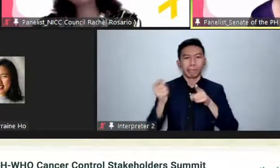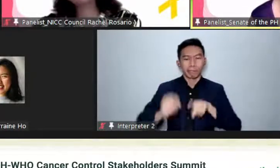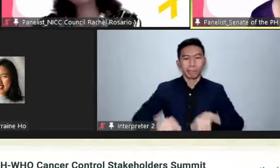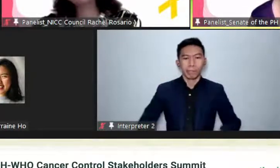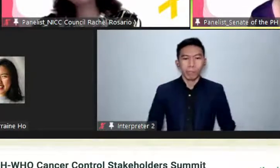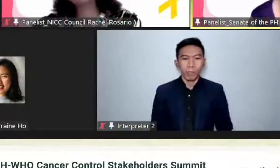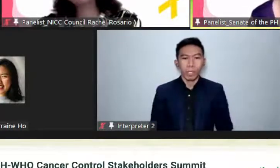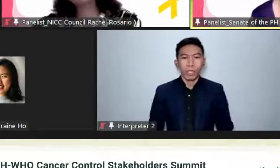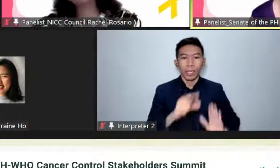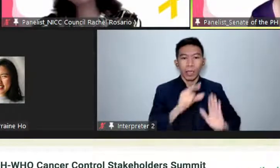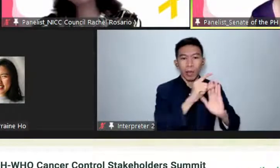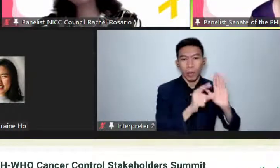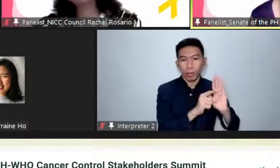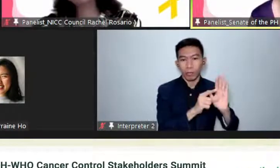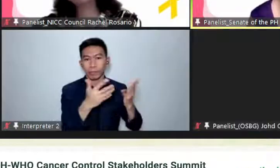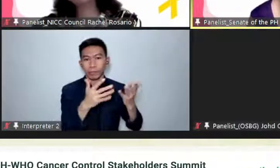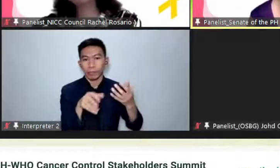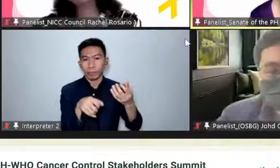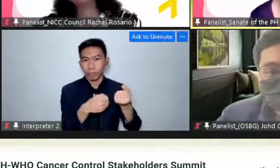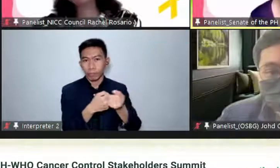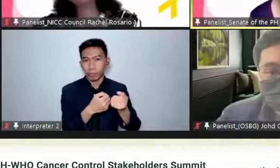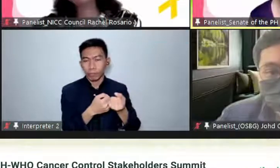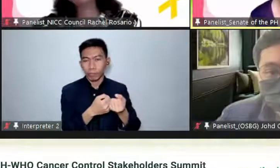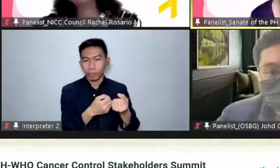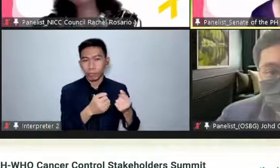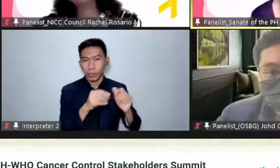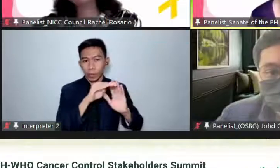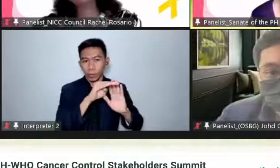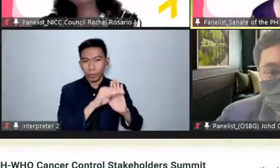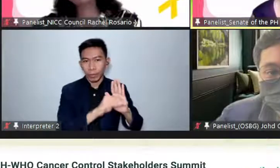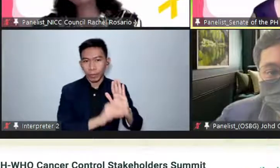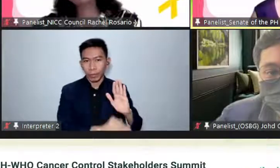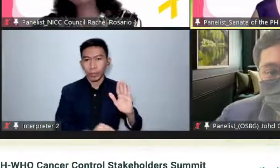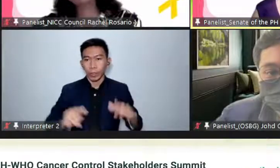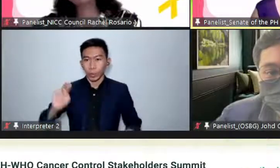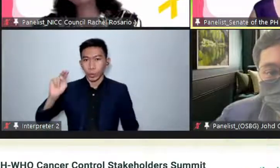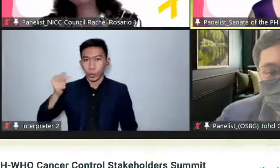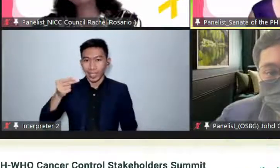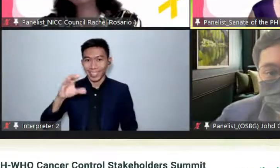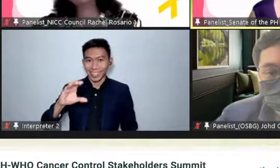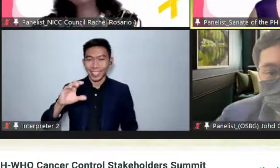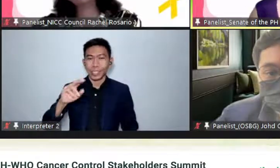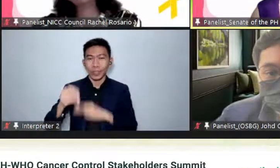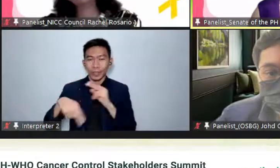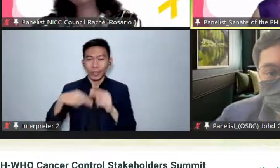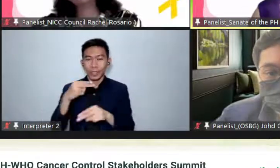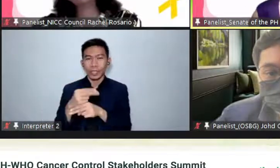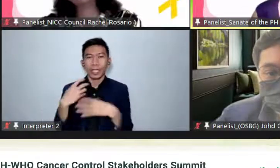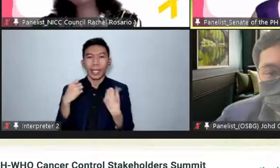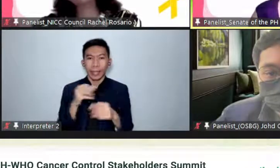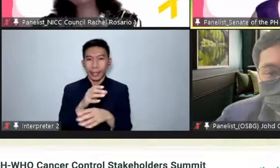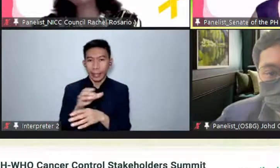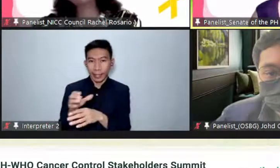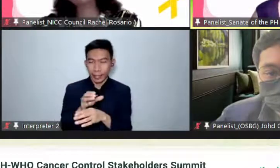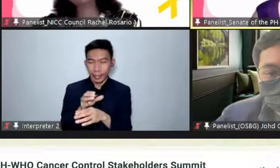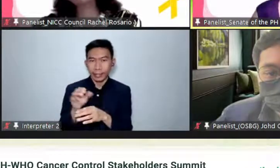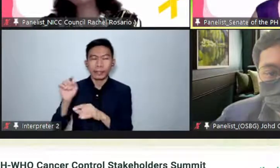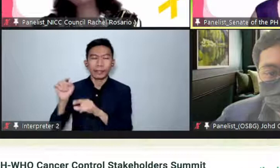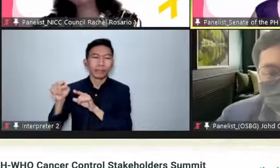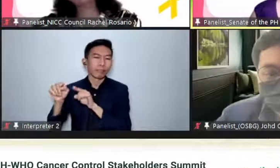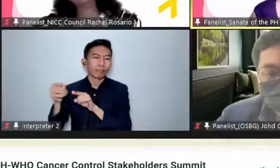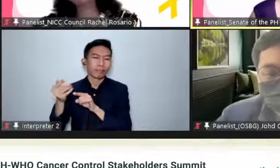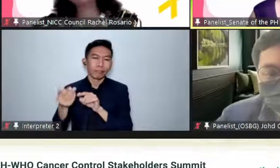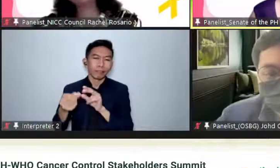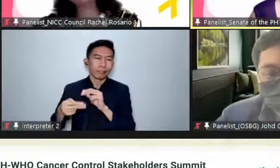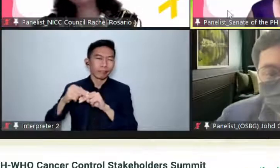laws provide a policy framework, and namely, we have the UHC, which optimize and